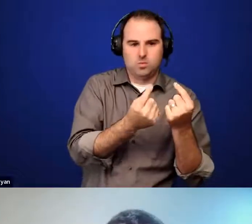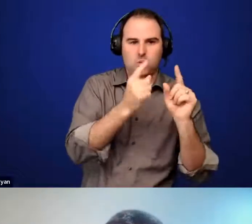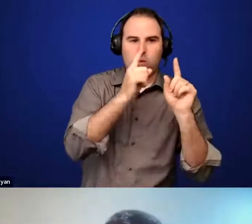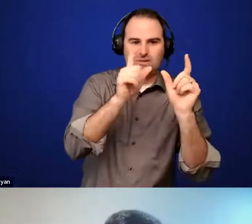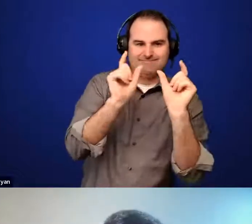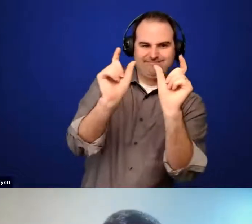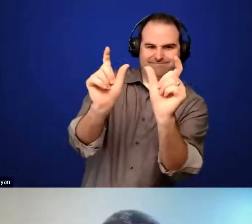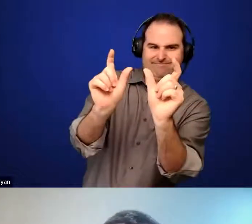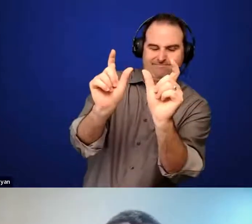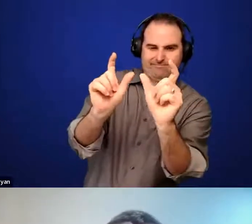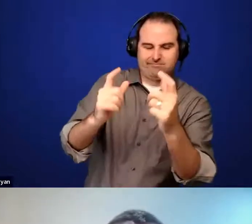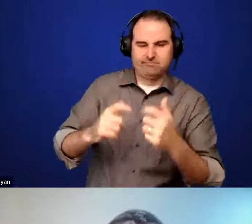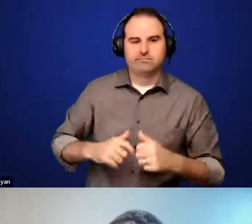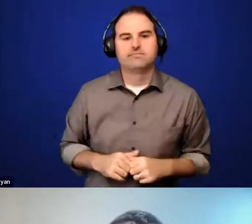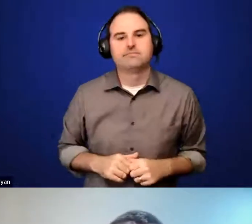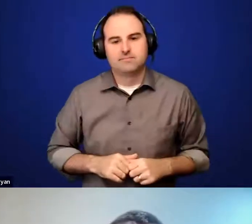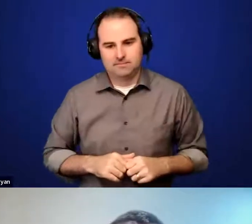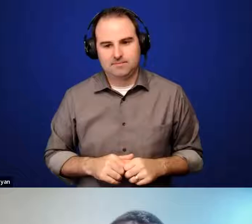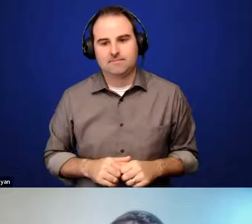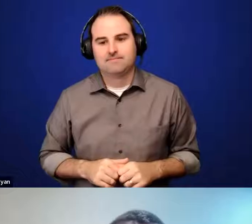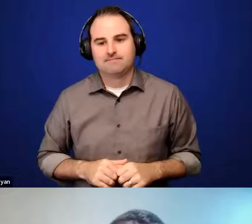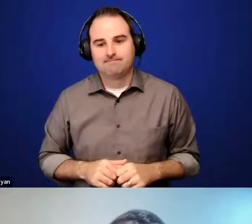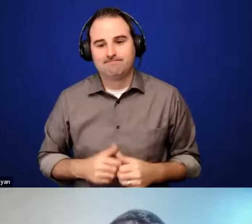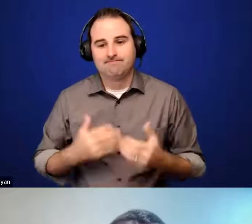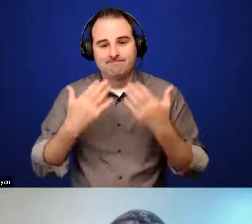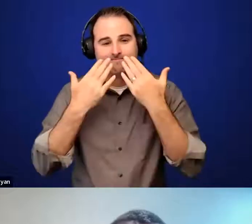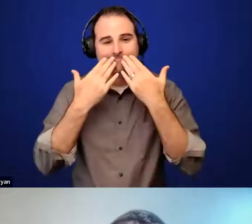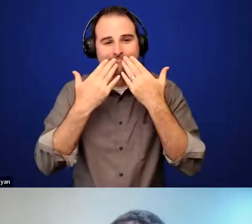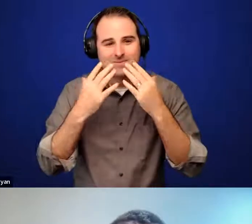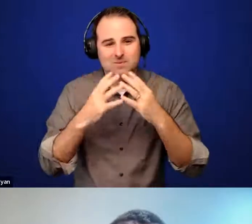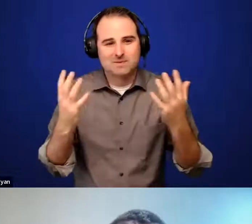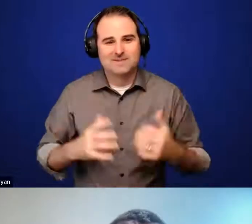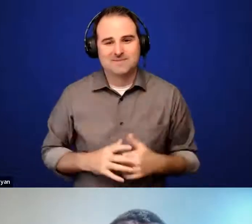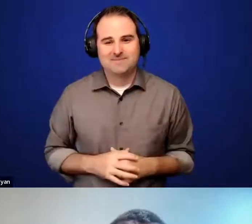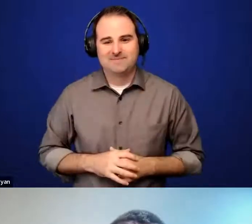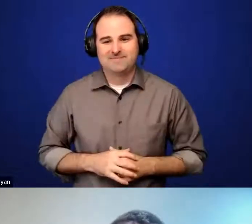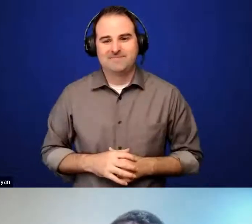the impact of the pest. Thank you very much.